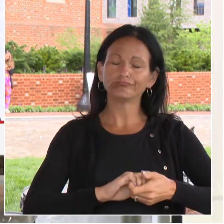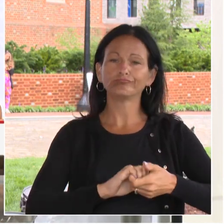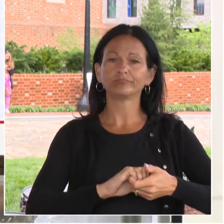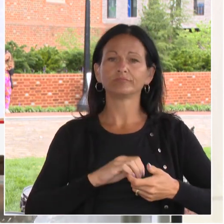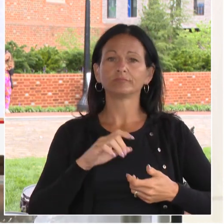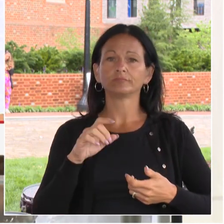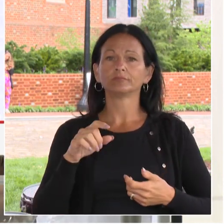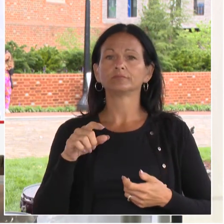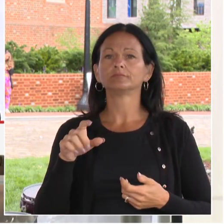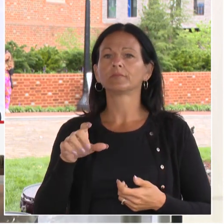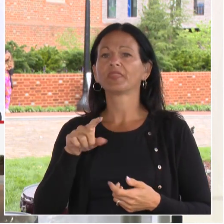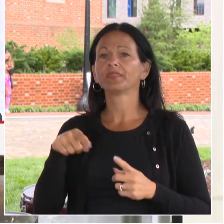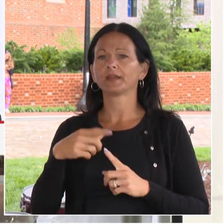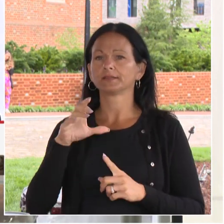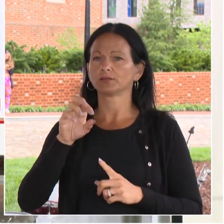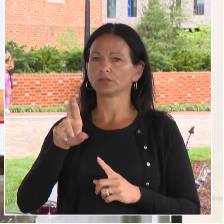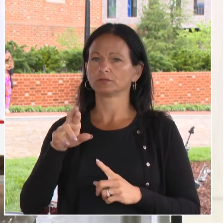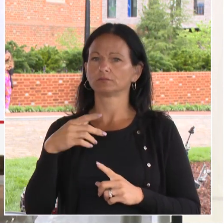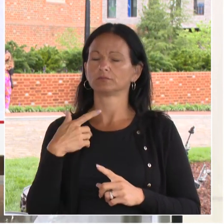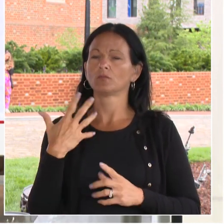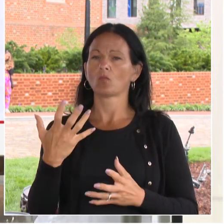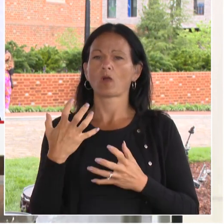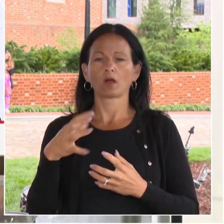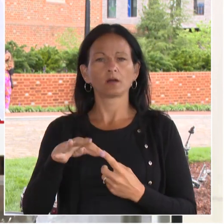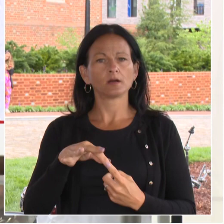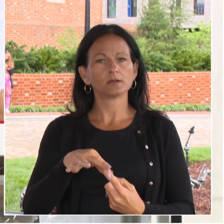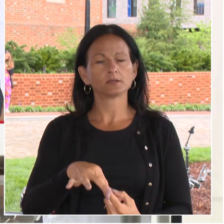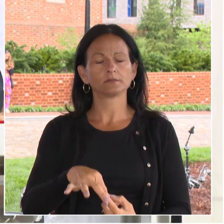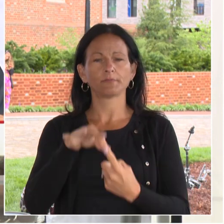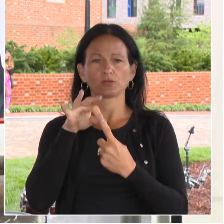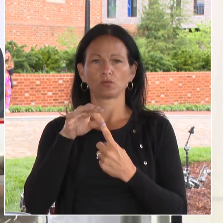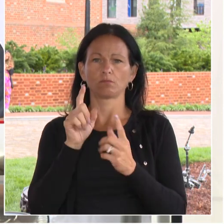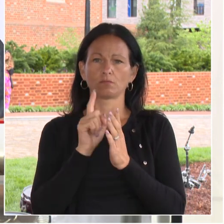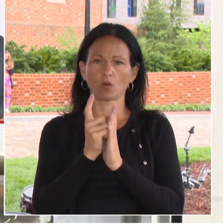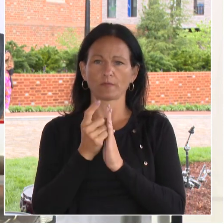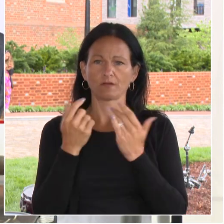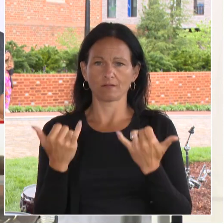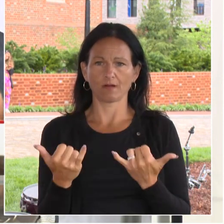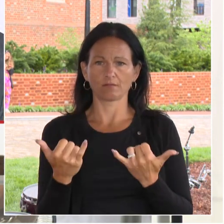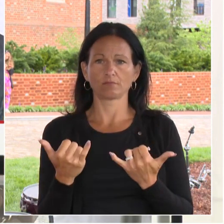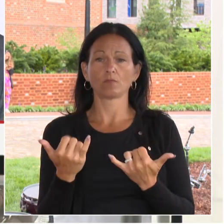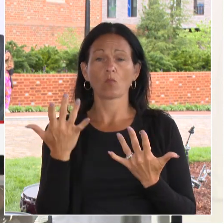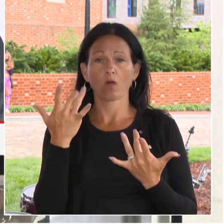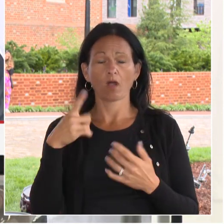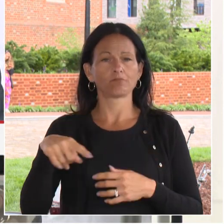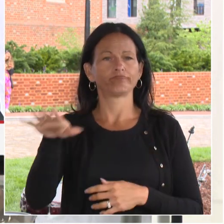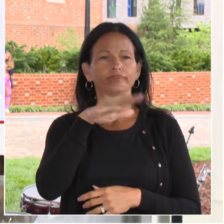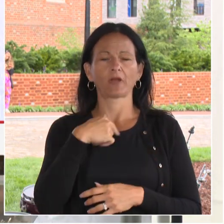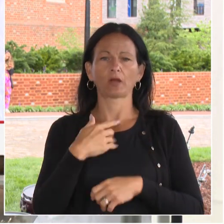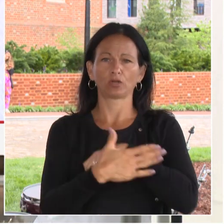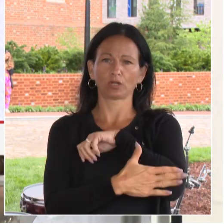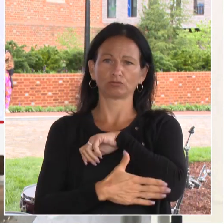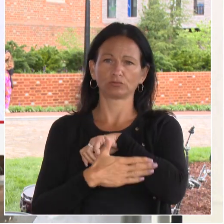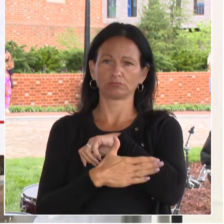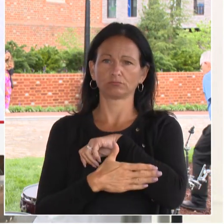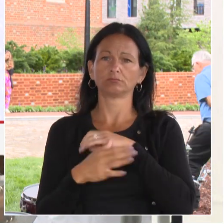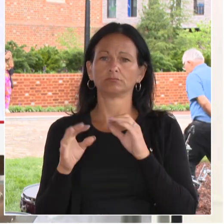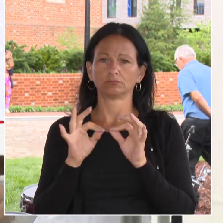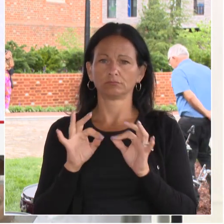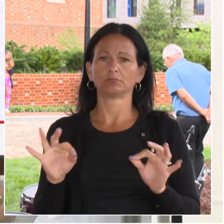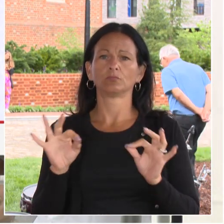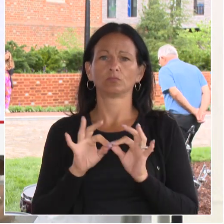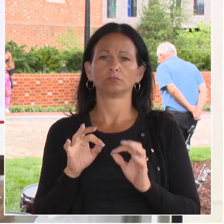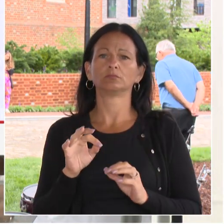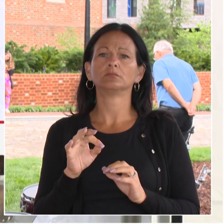this profound moment in our country, but to also embody an enduring message that celebrates the best in